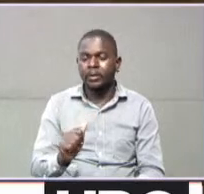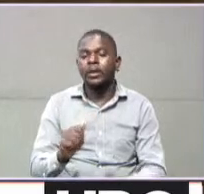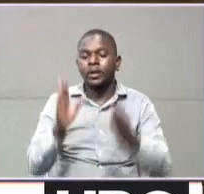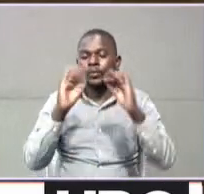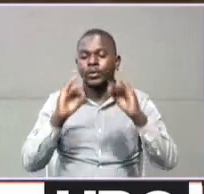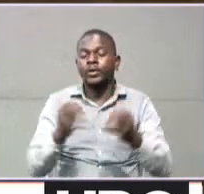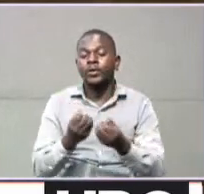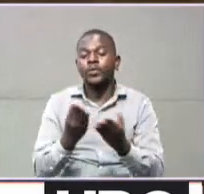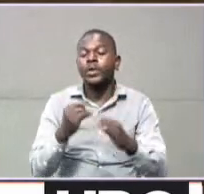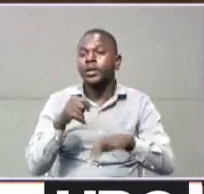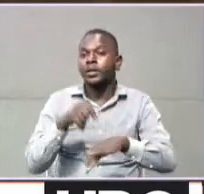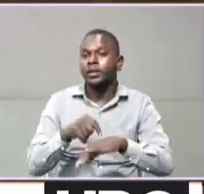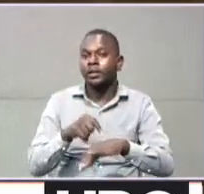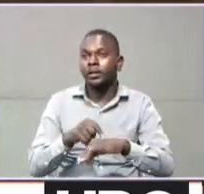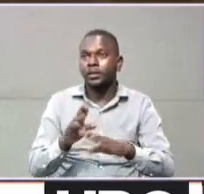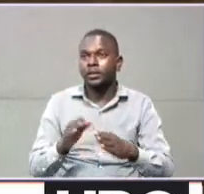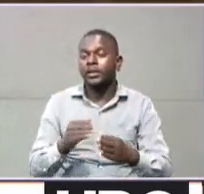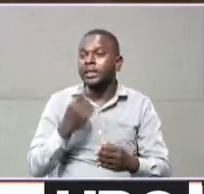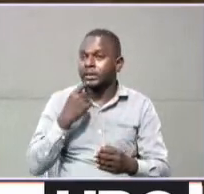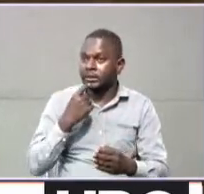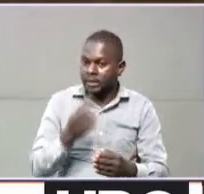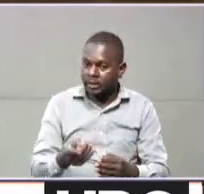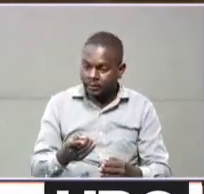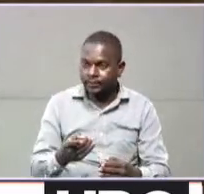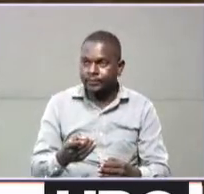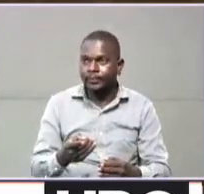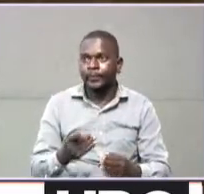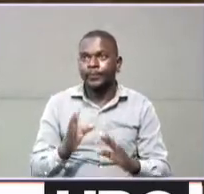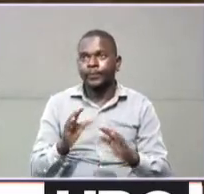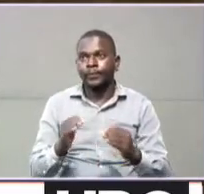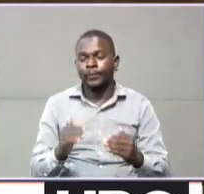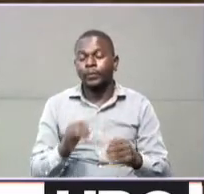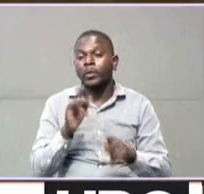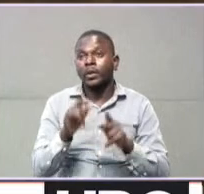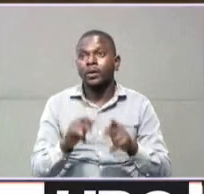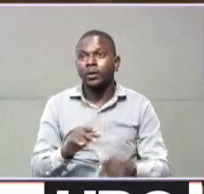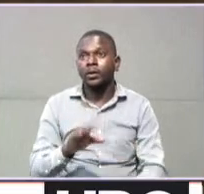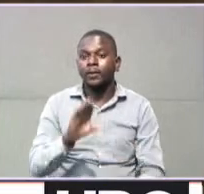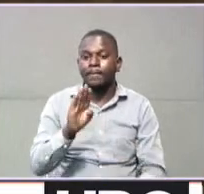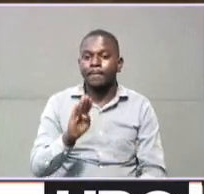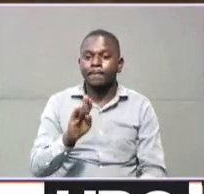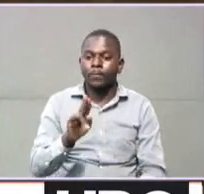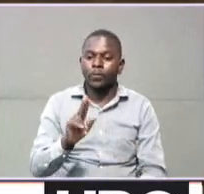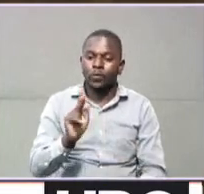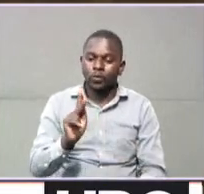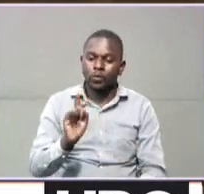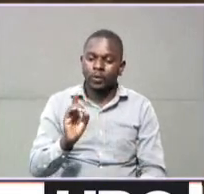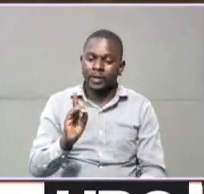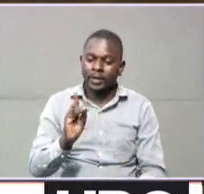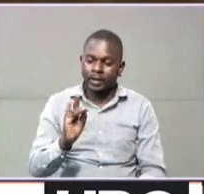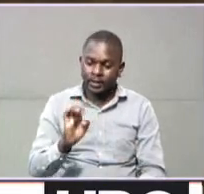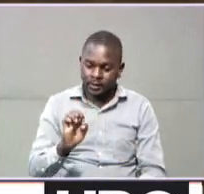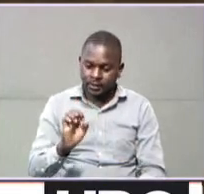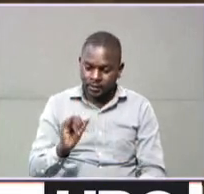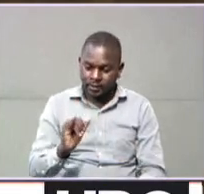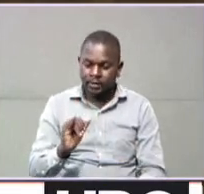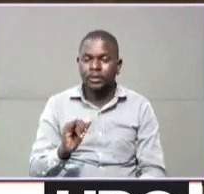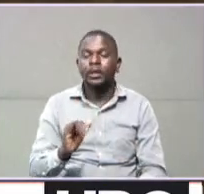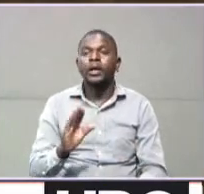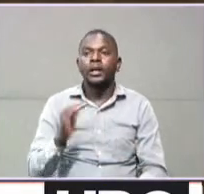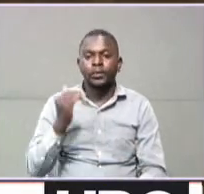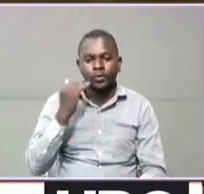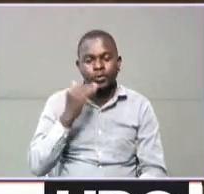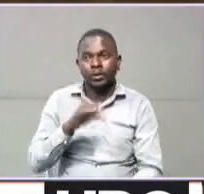several occasions stated that the people of bukhedi and the saga should not be